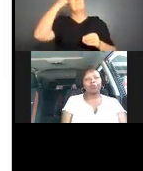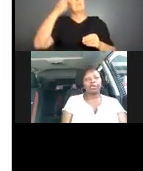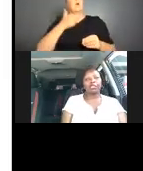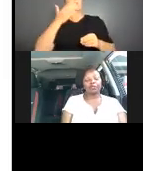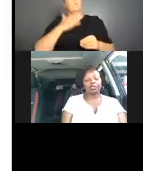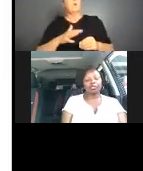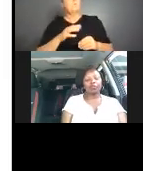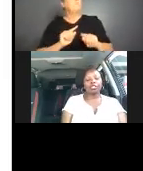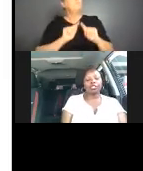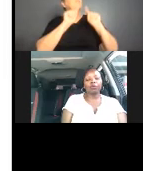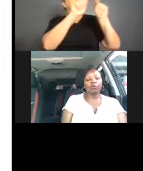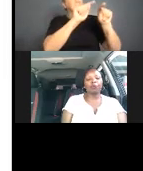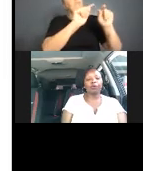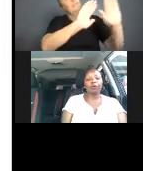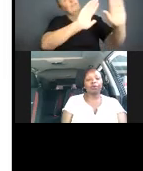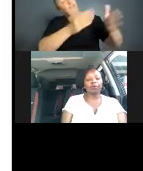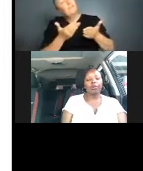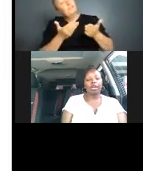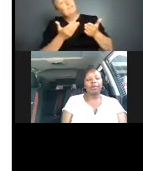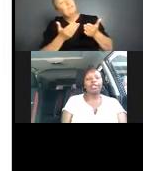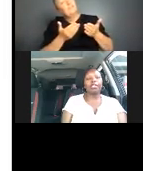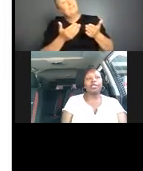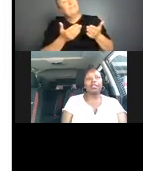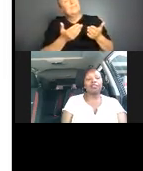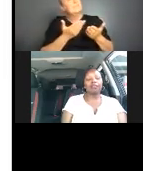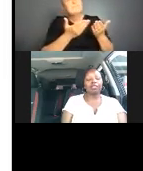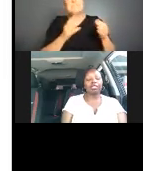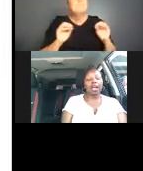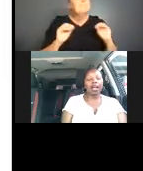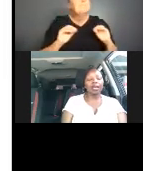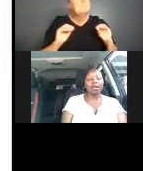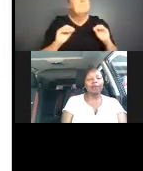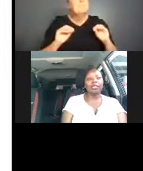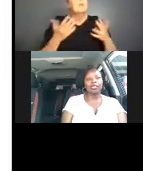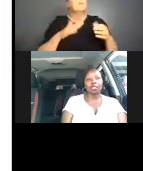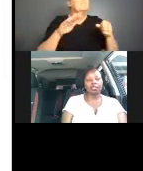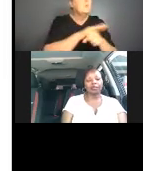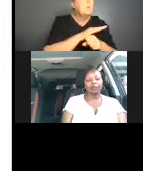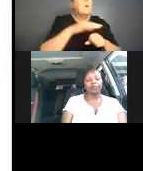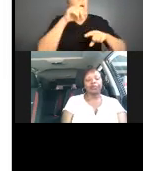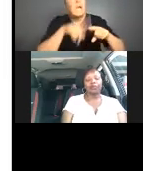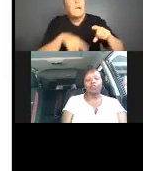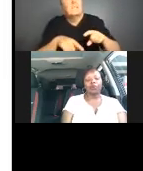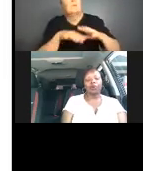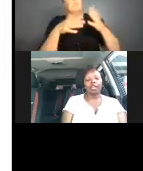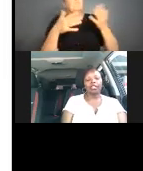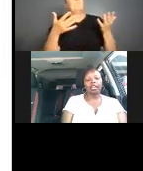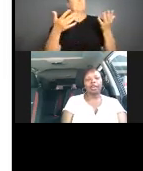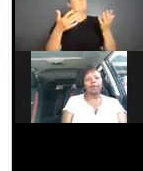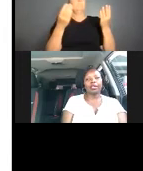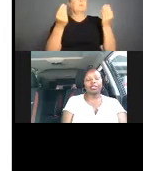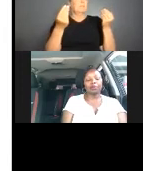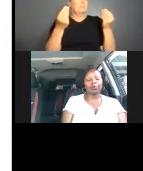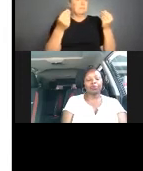of appropriate services for disabled people, and many studies have revealed high unmet needs for